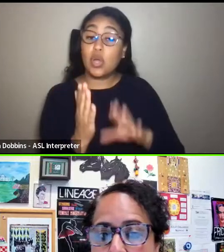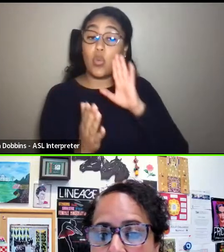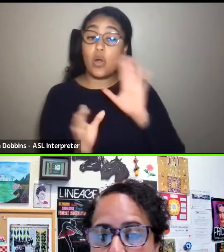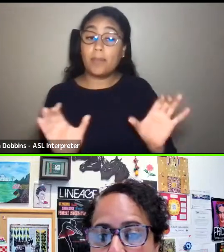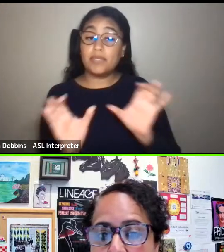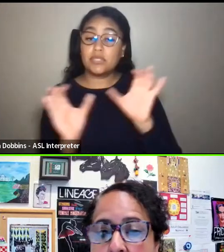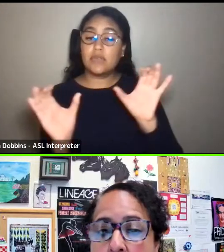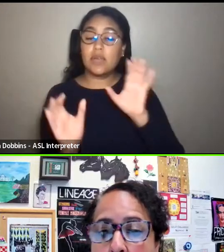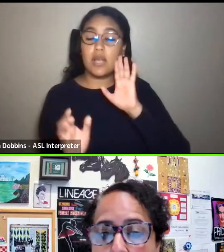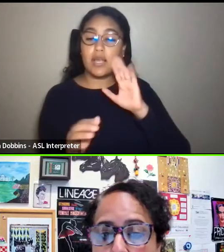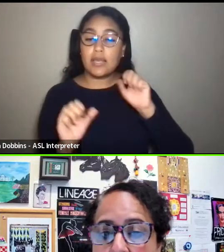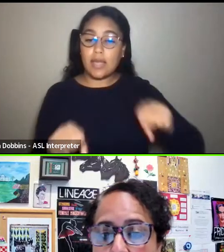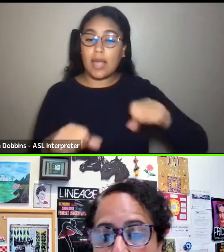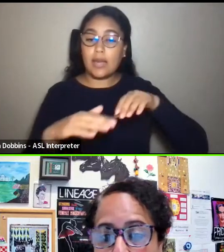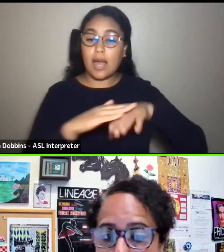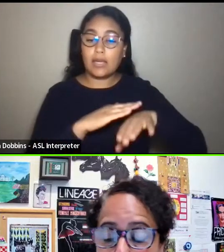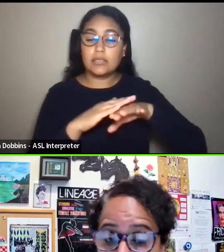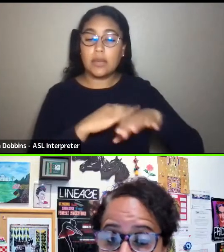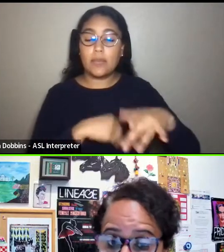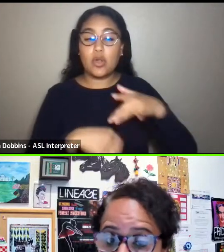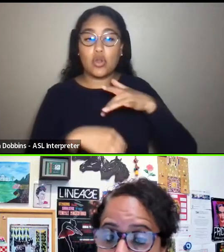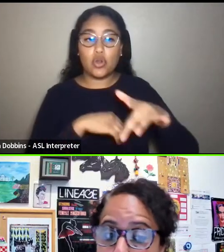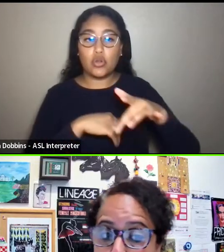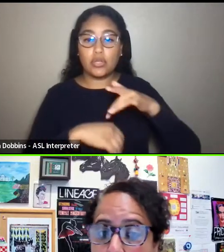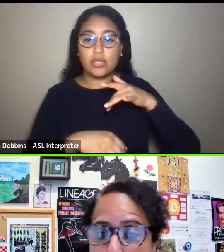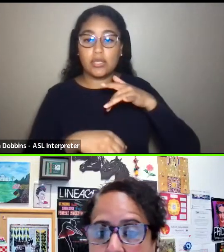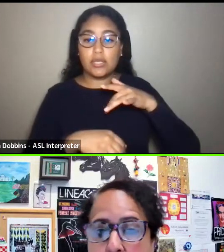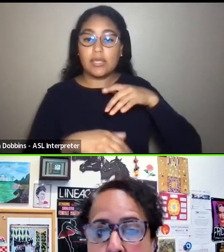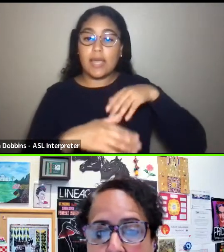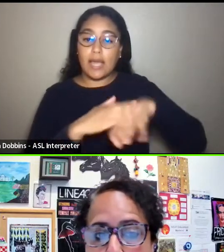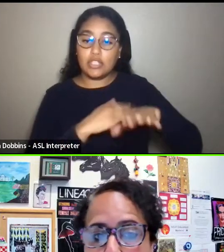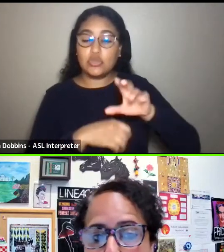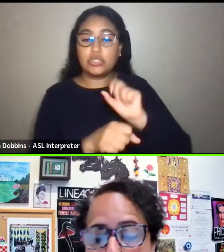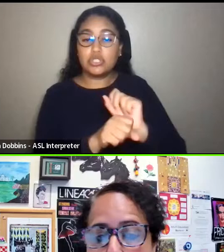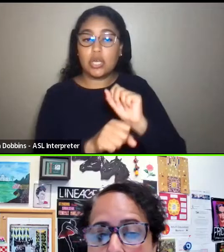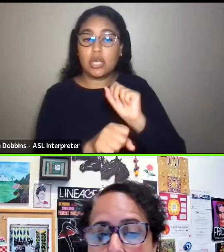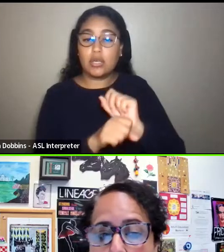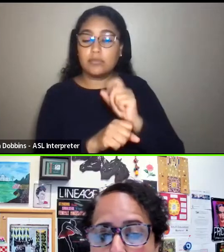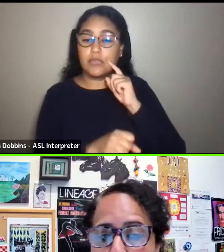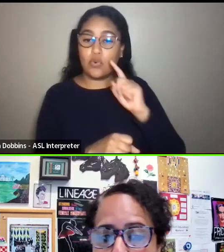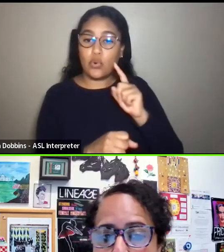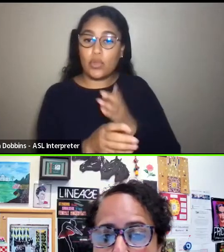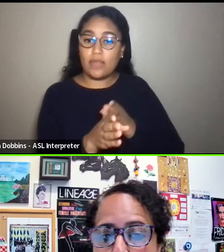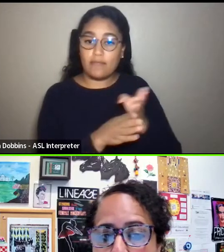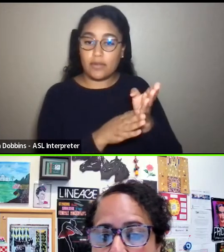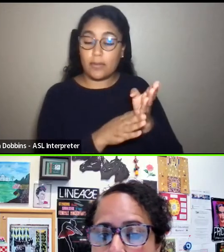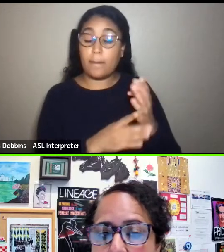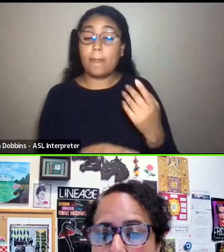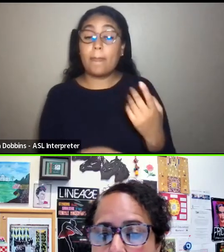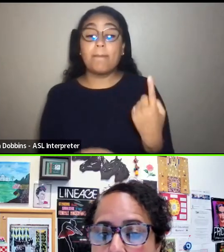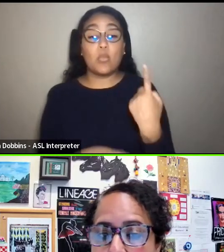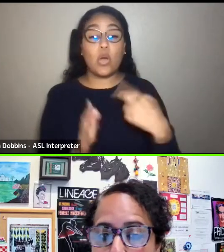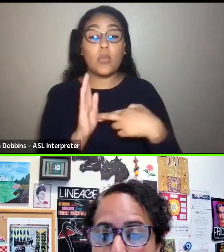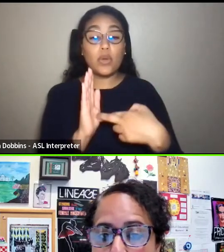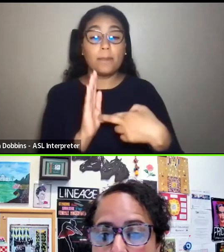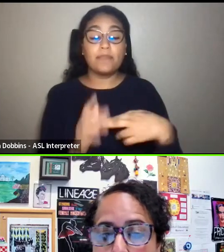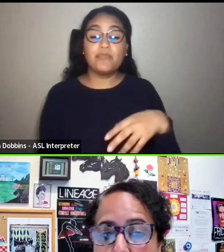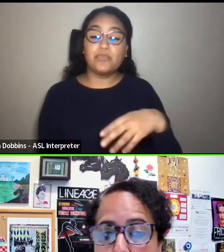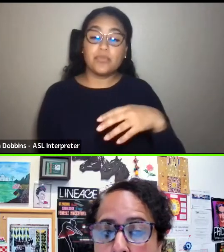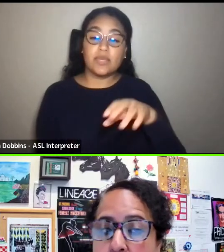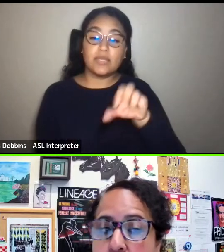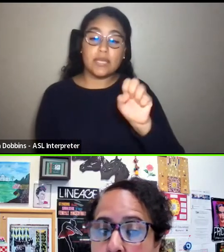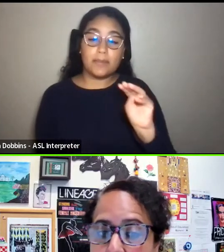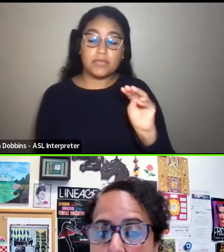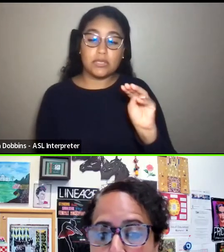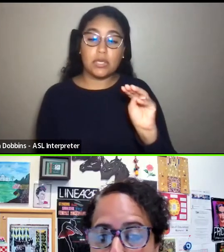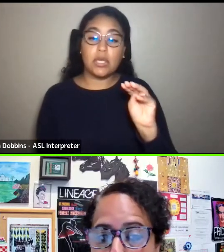certified and able to access early entry-level jobs in the field. A representative from the San Mateo County